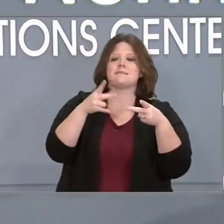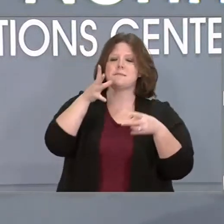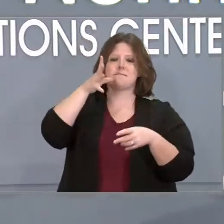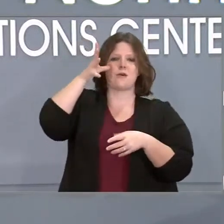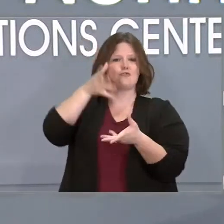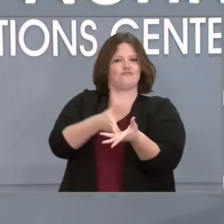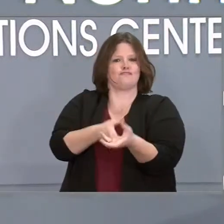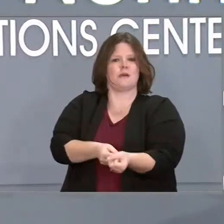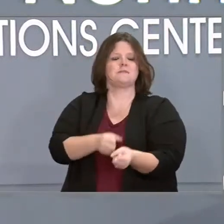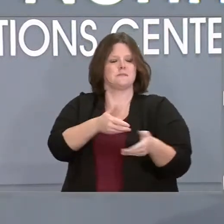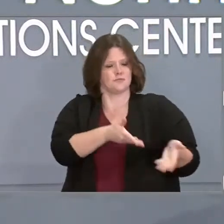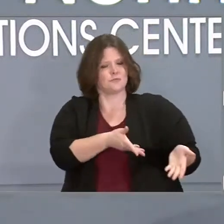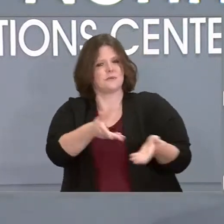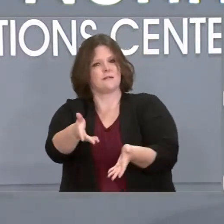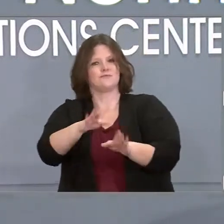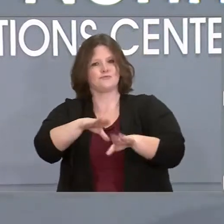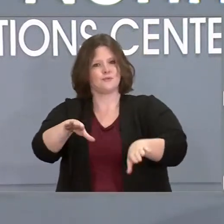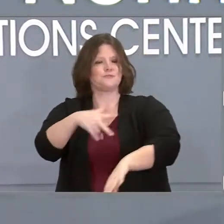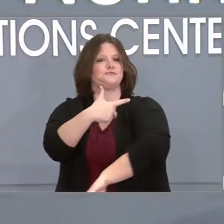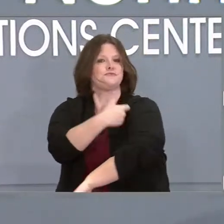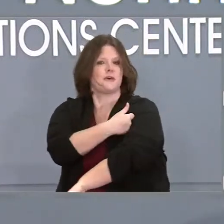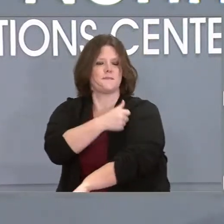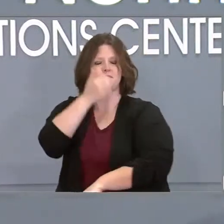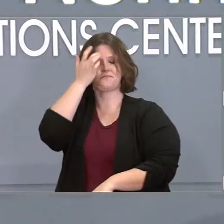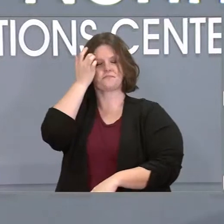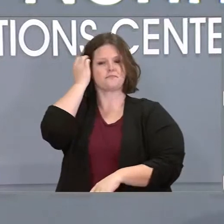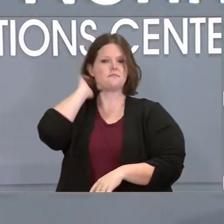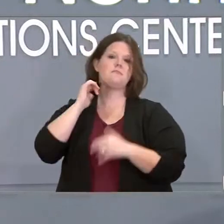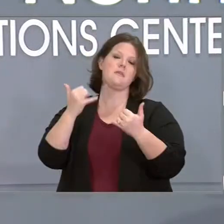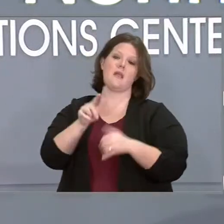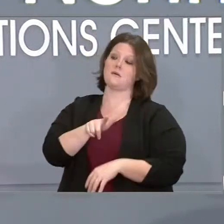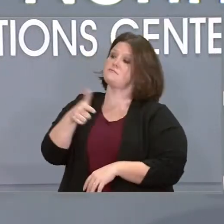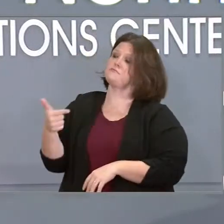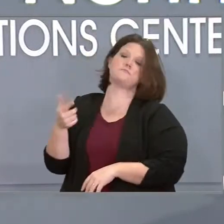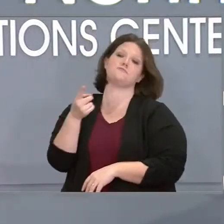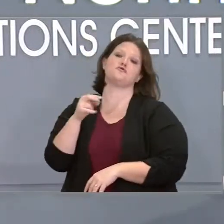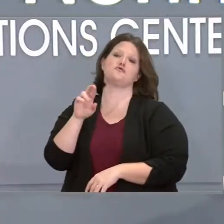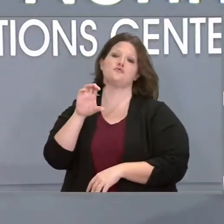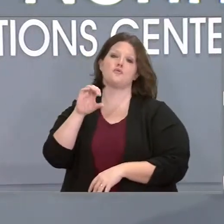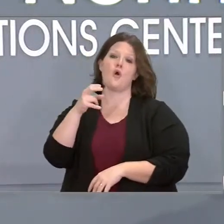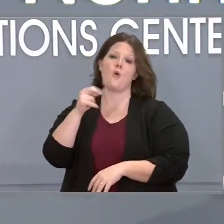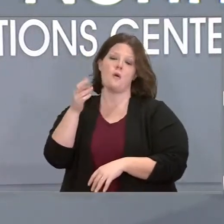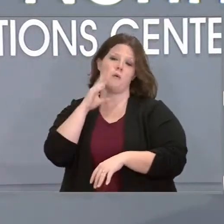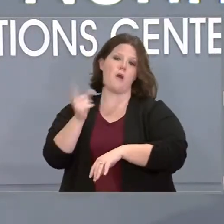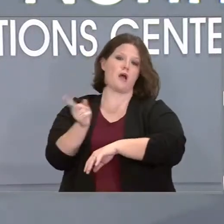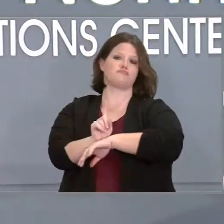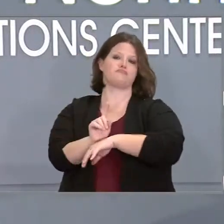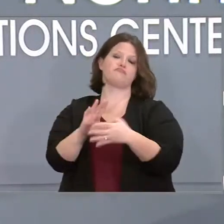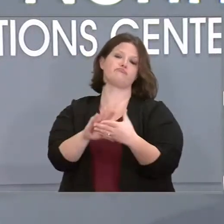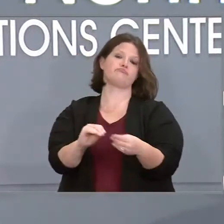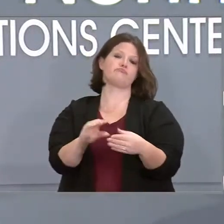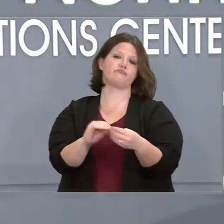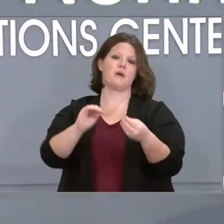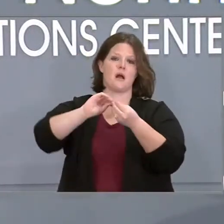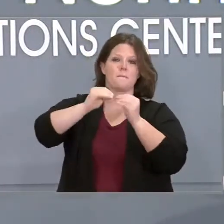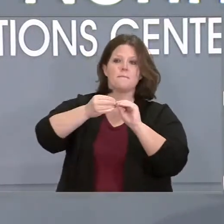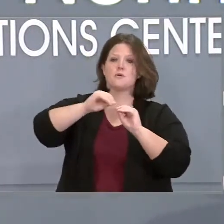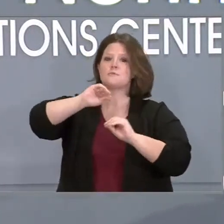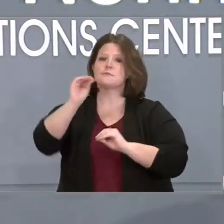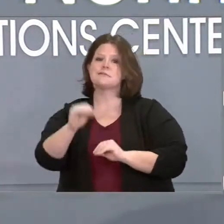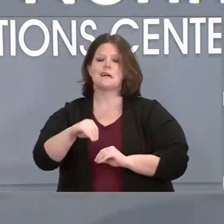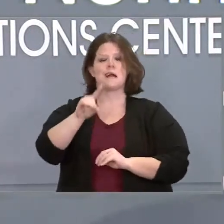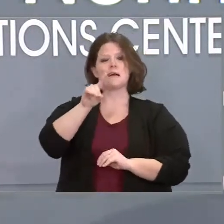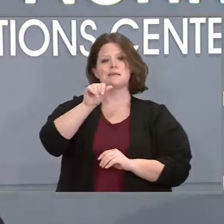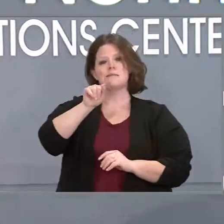recognize Dr. Cohen to share an update on the North Carolina data and other work that's being done by our health experts. Dr.